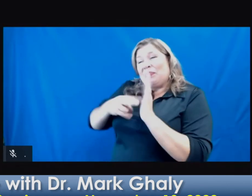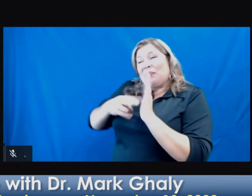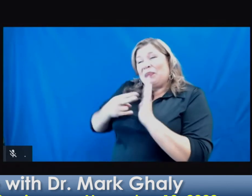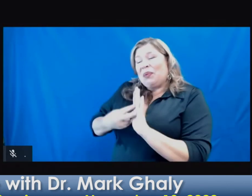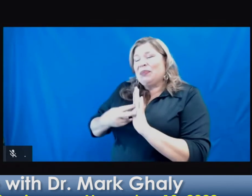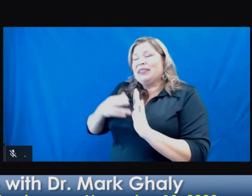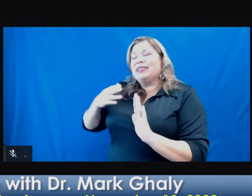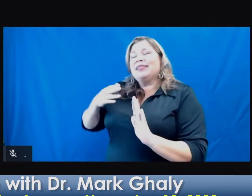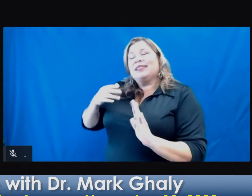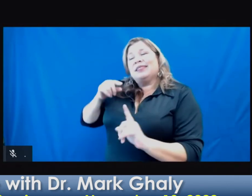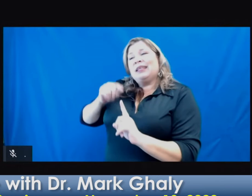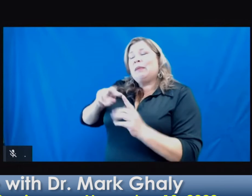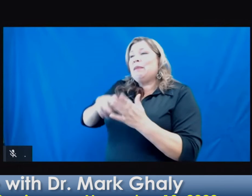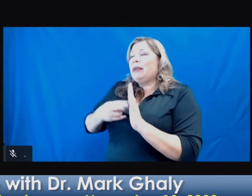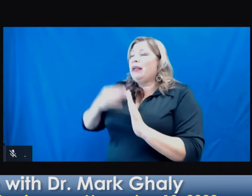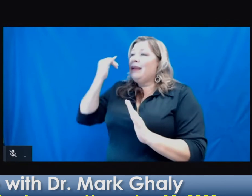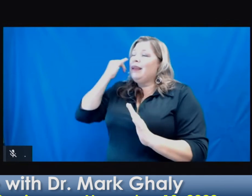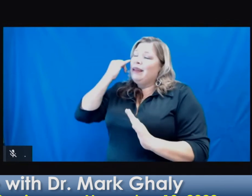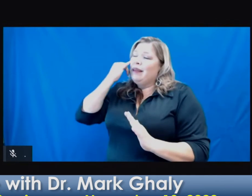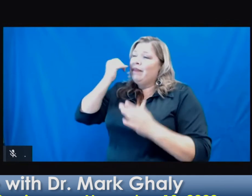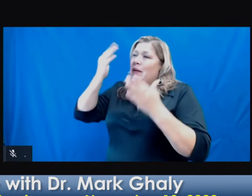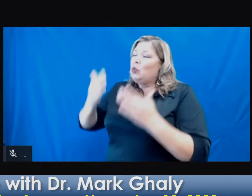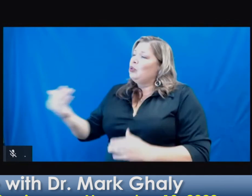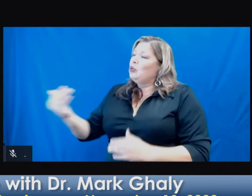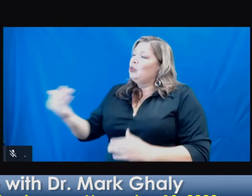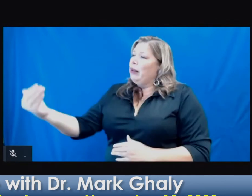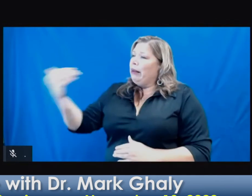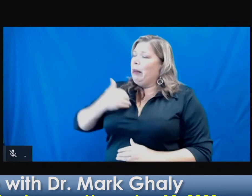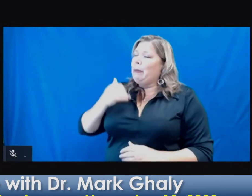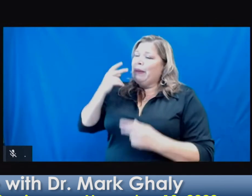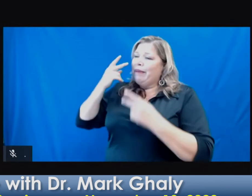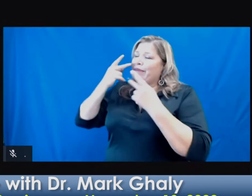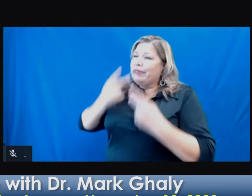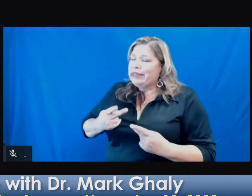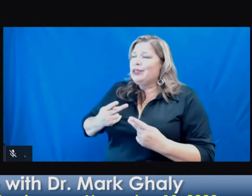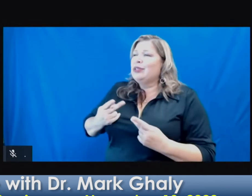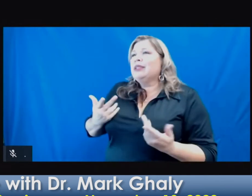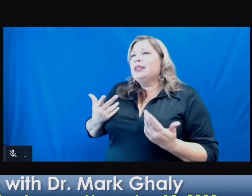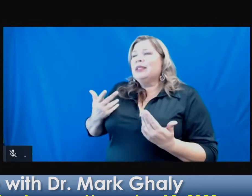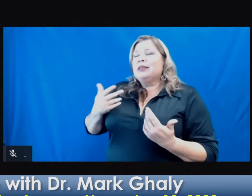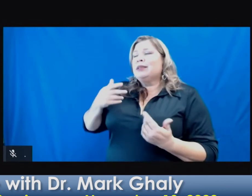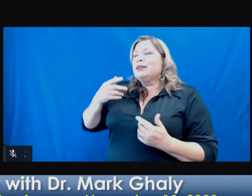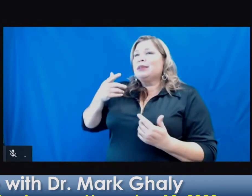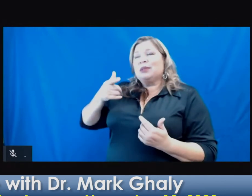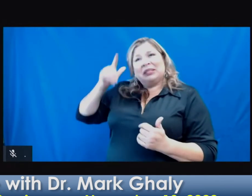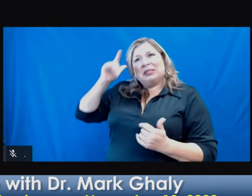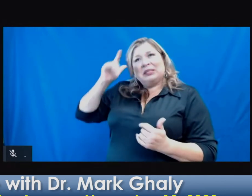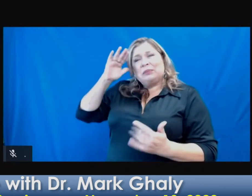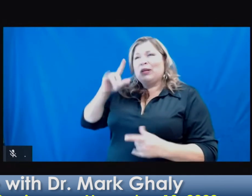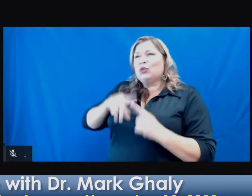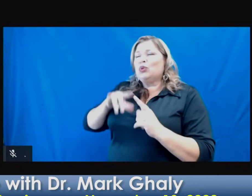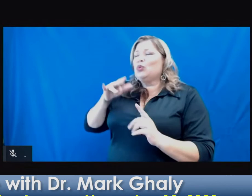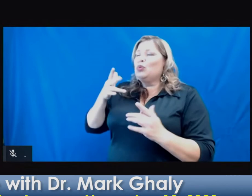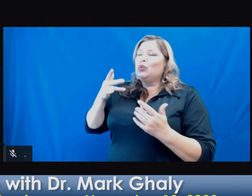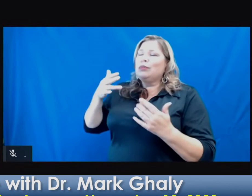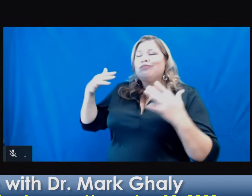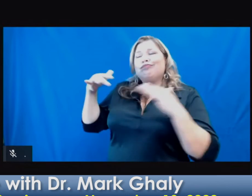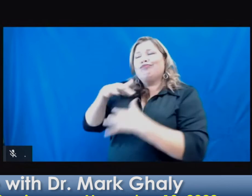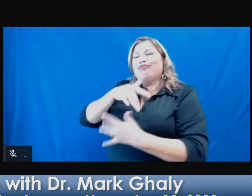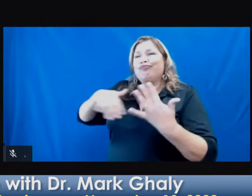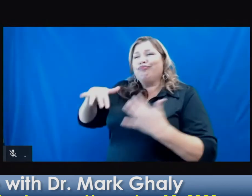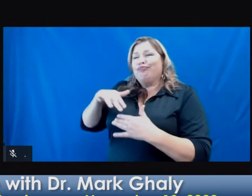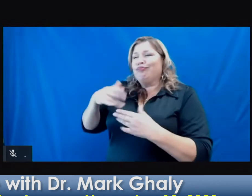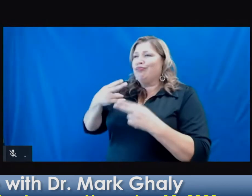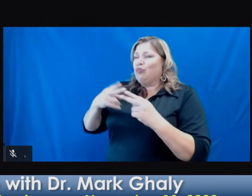your house for a gathering that goes beyond 10, but they are expected to go home that night, we want it to end by 10. We